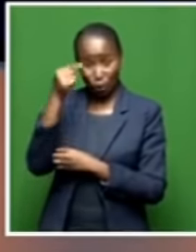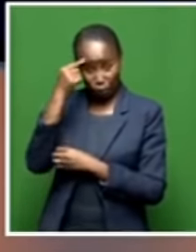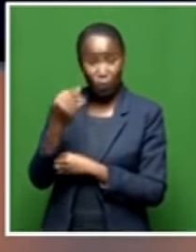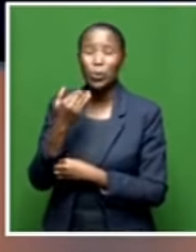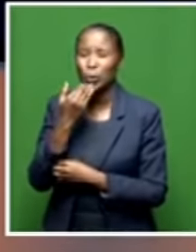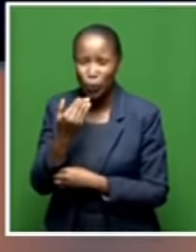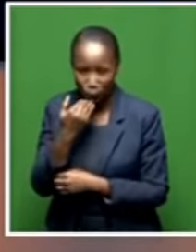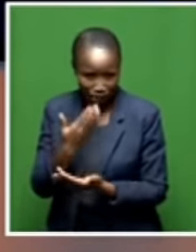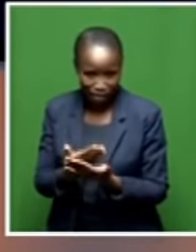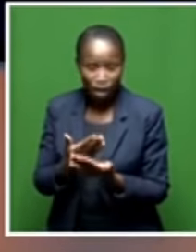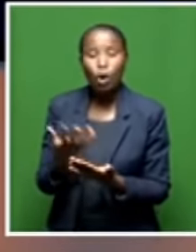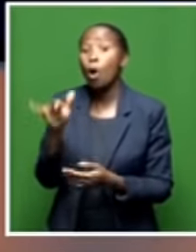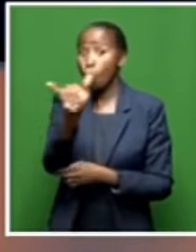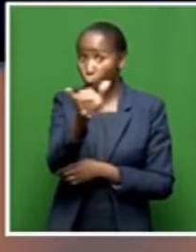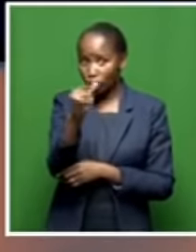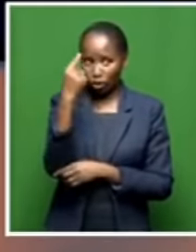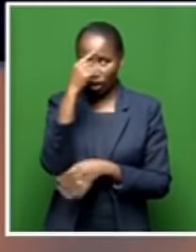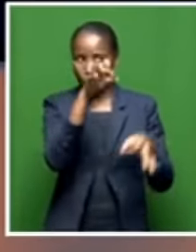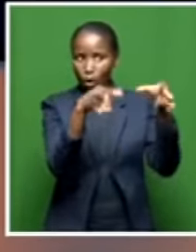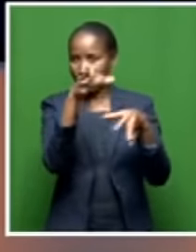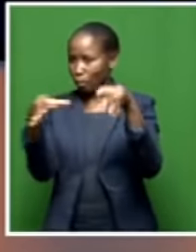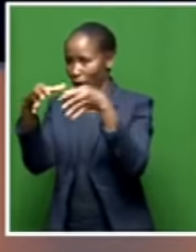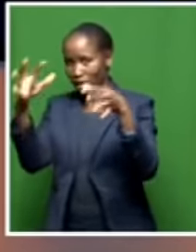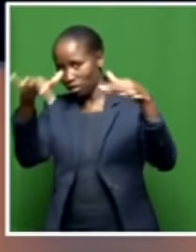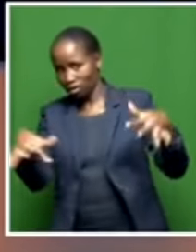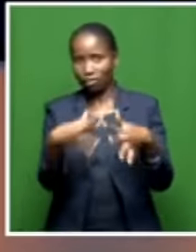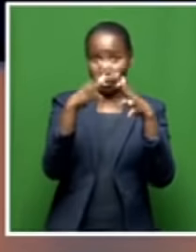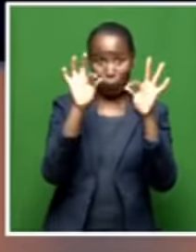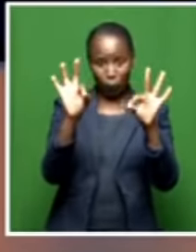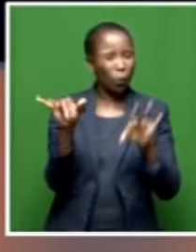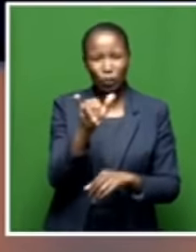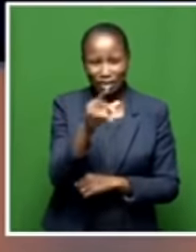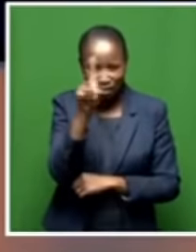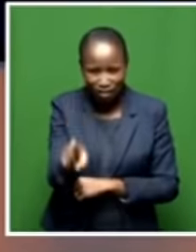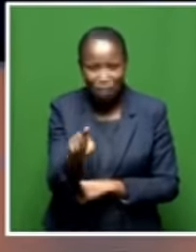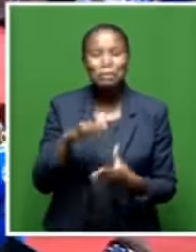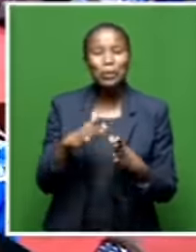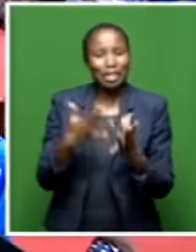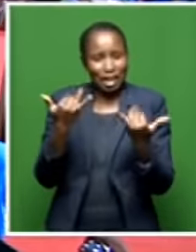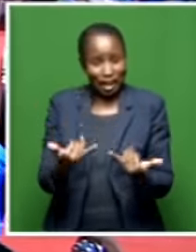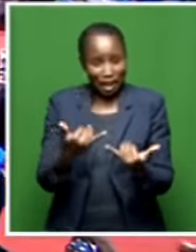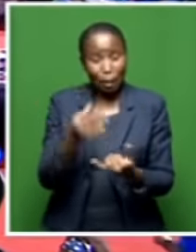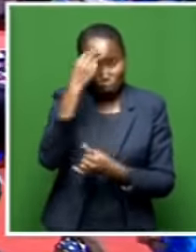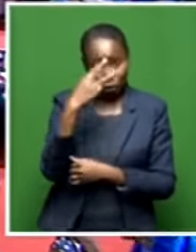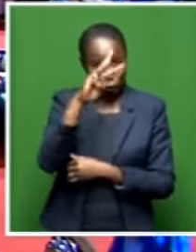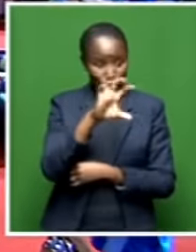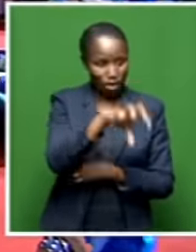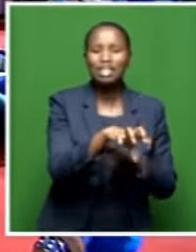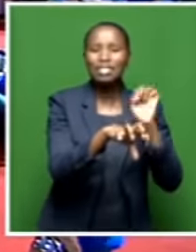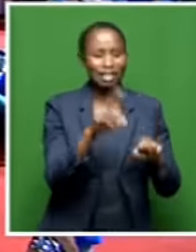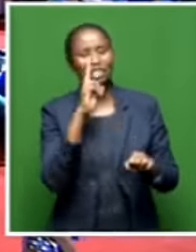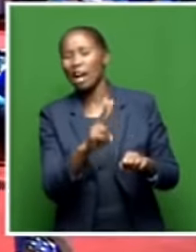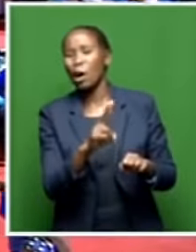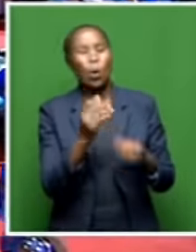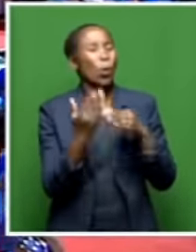seeing? I mean, we're sitting in Tshwane right now where we know that, it didn't work. Exactly. 2016.